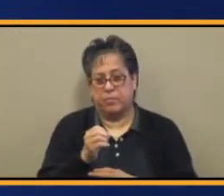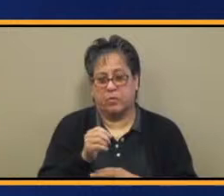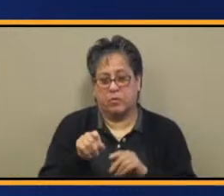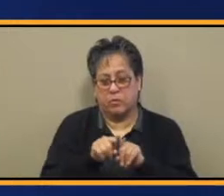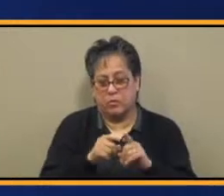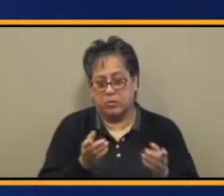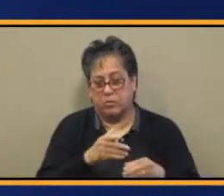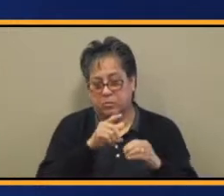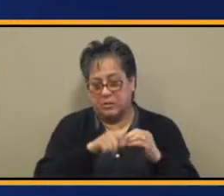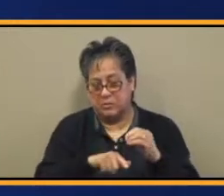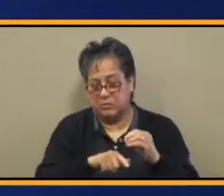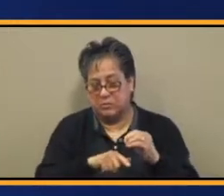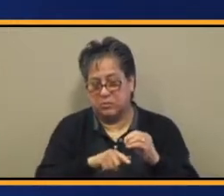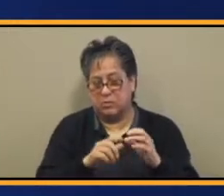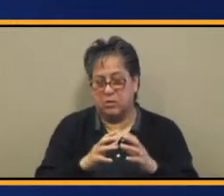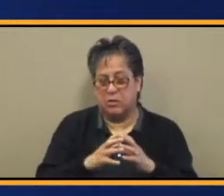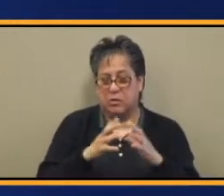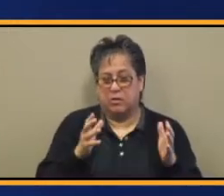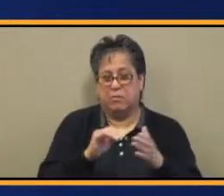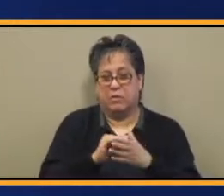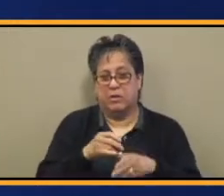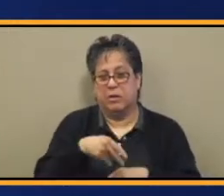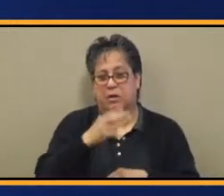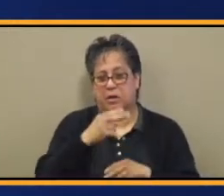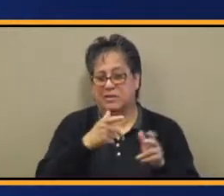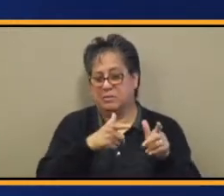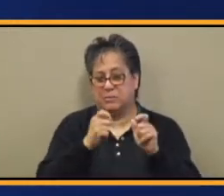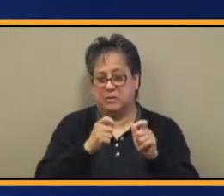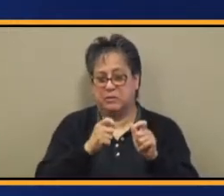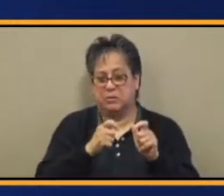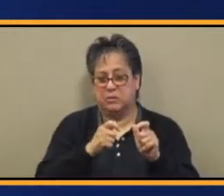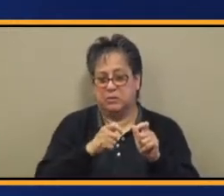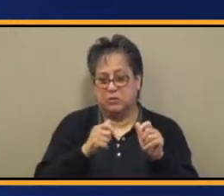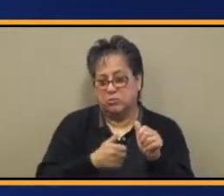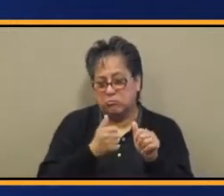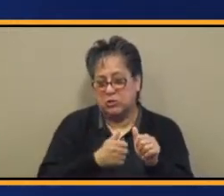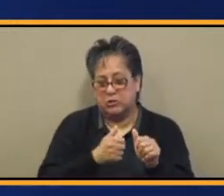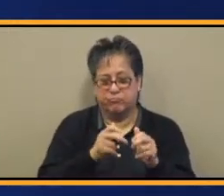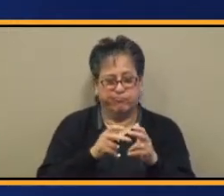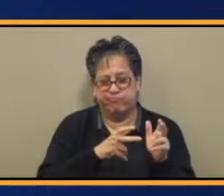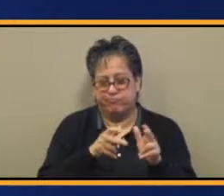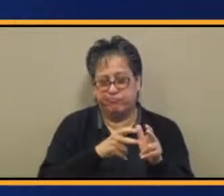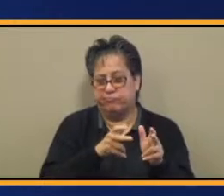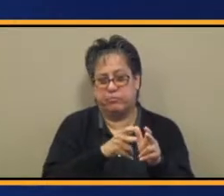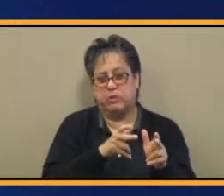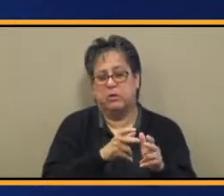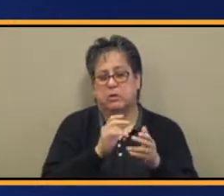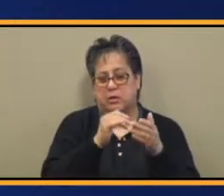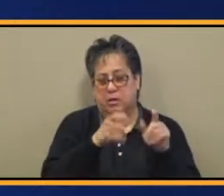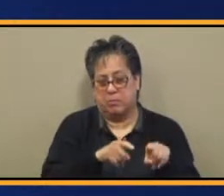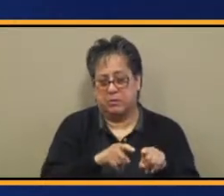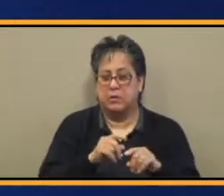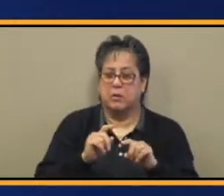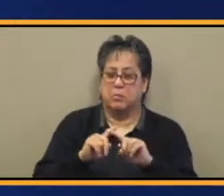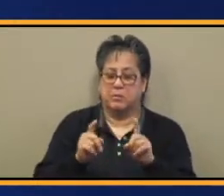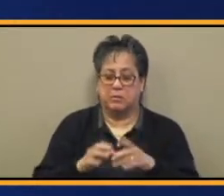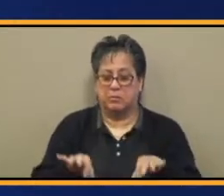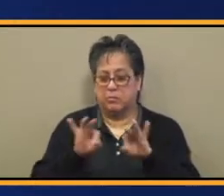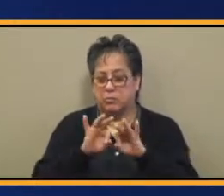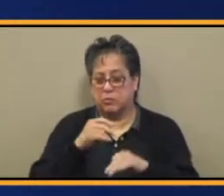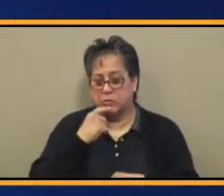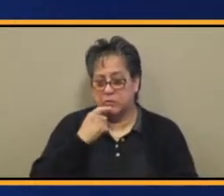the west side, right, where a lot of these high-speed chases are happening. And so I think that that's really important to state, and I think